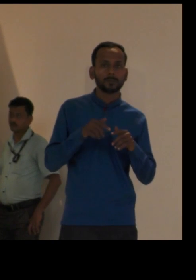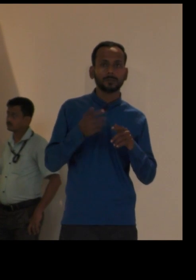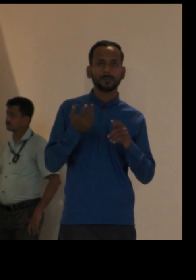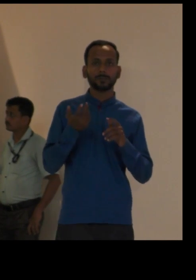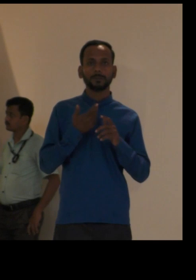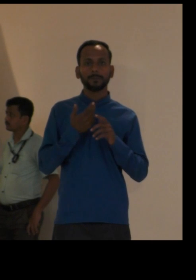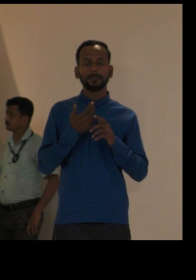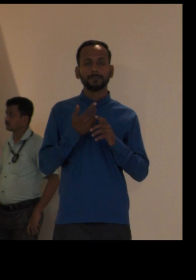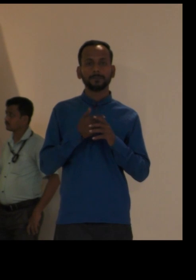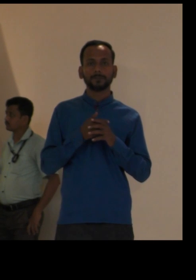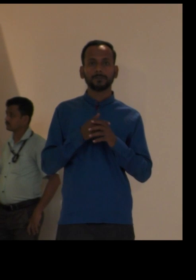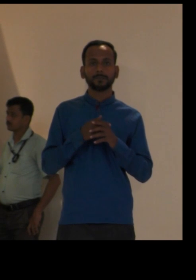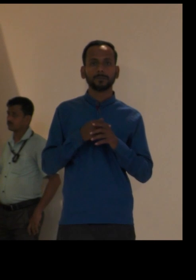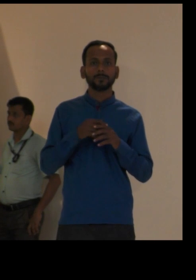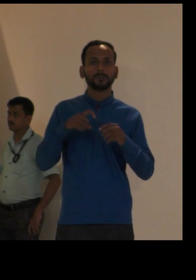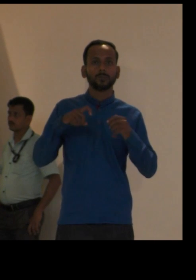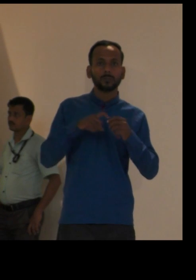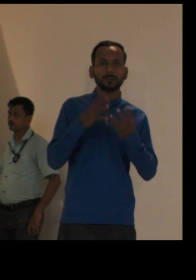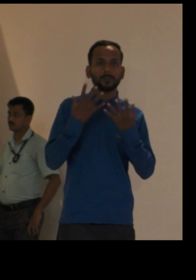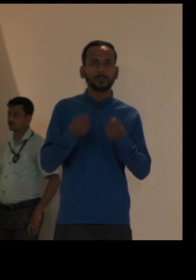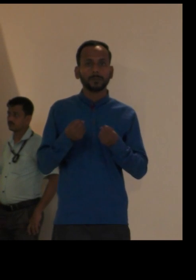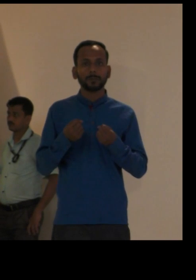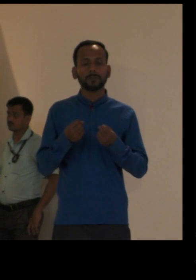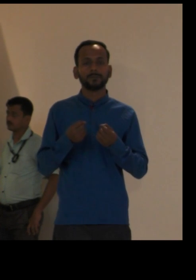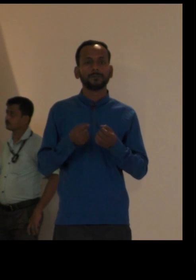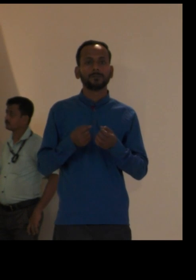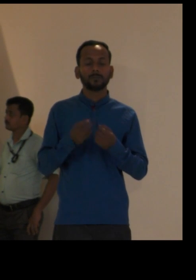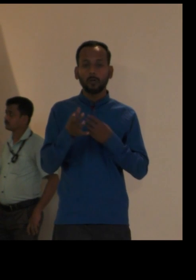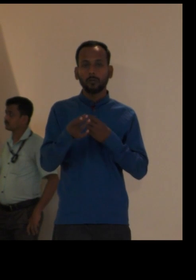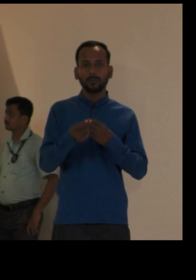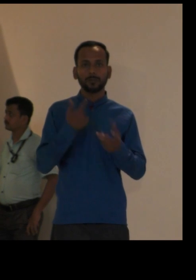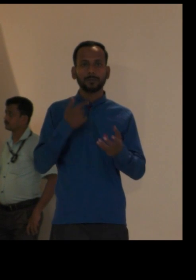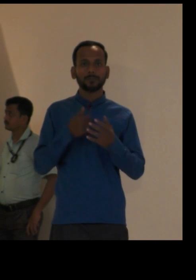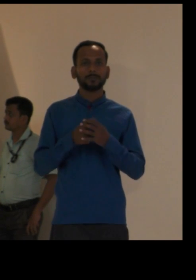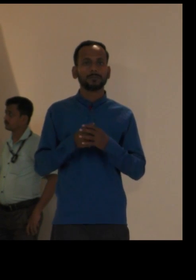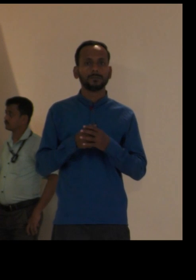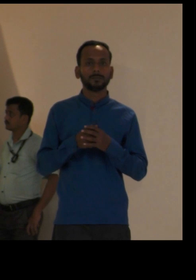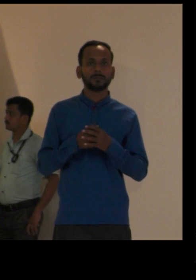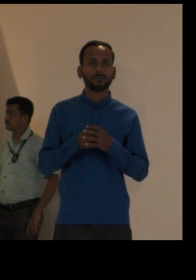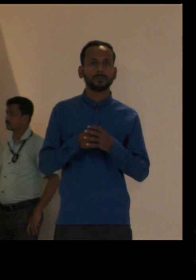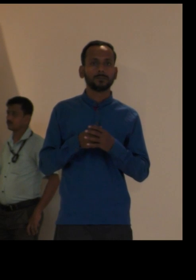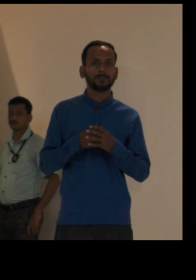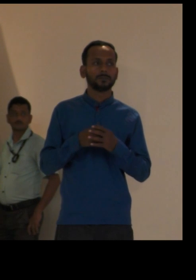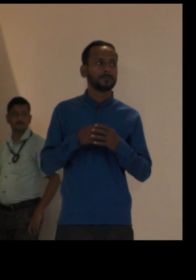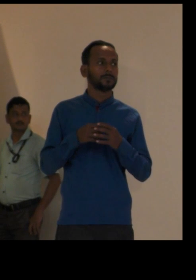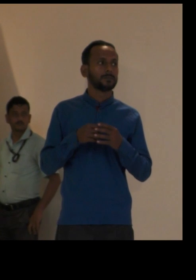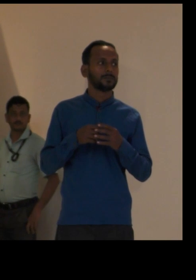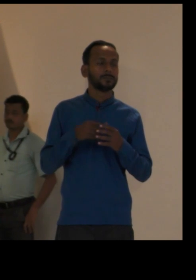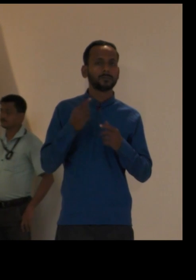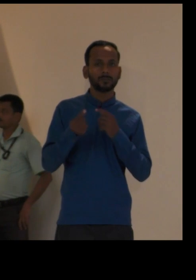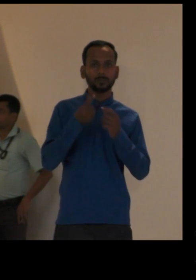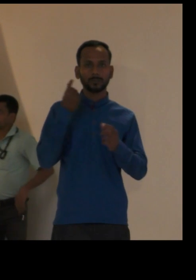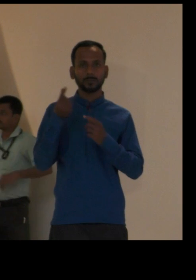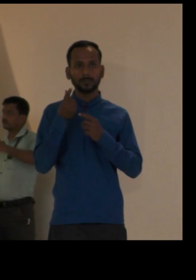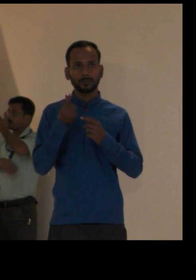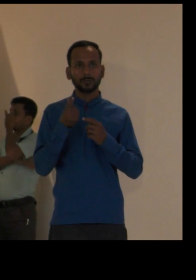what is that compulsion? What is that need that is prompting us now to do? And what I thought would be very useful is